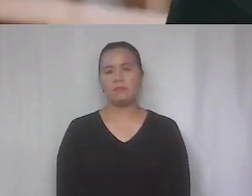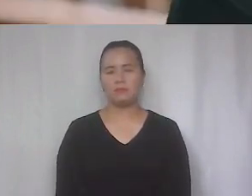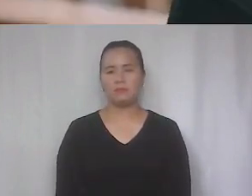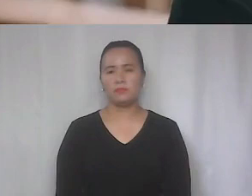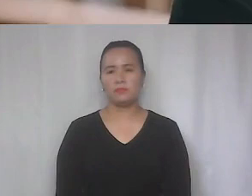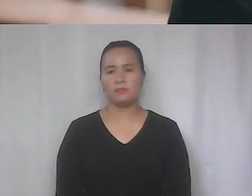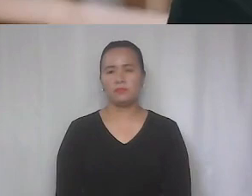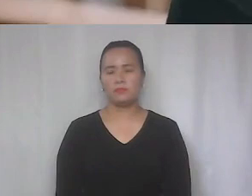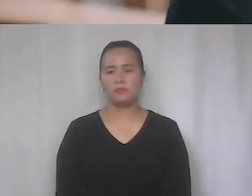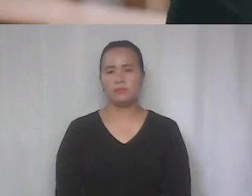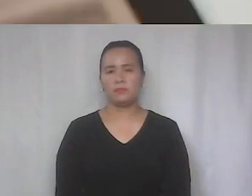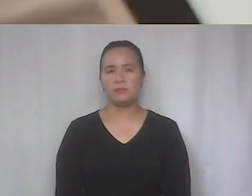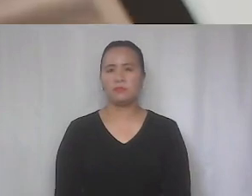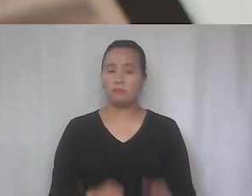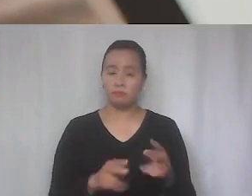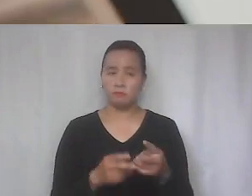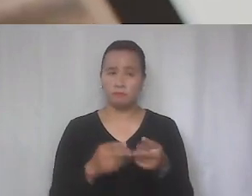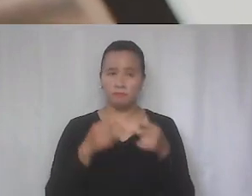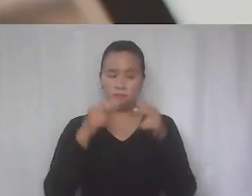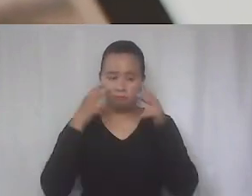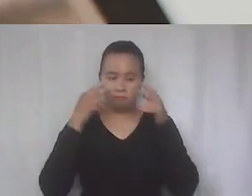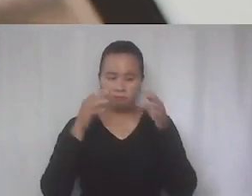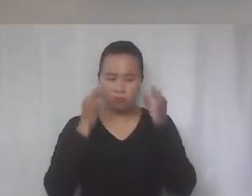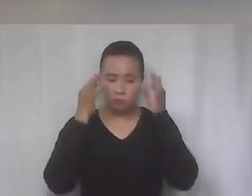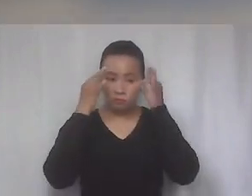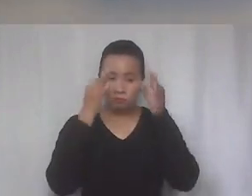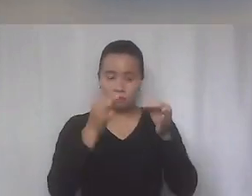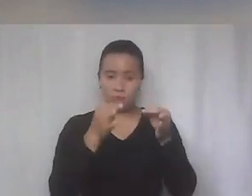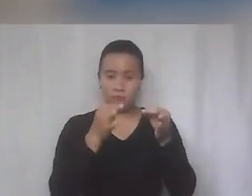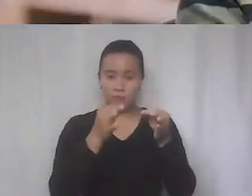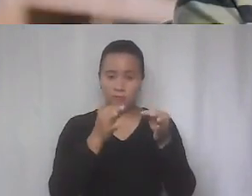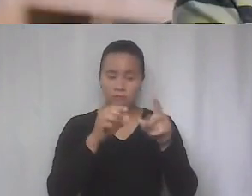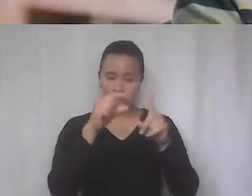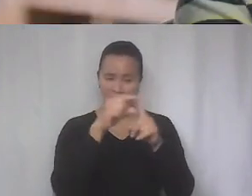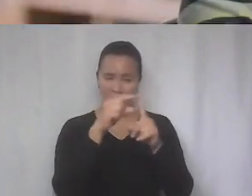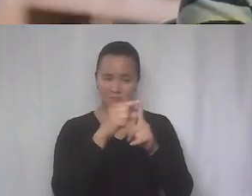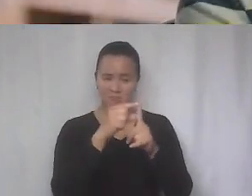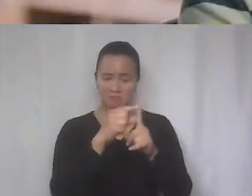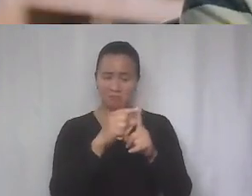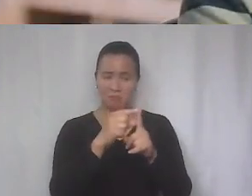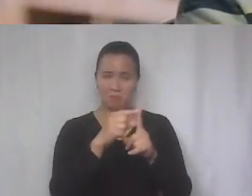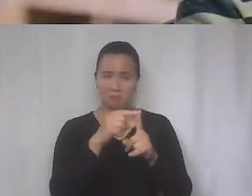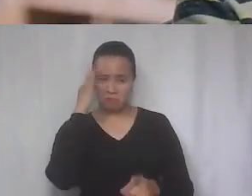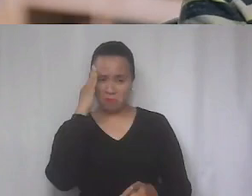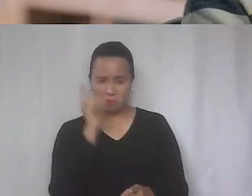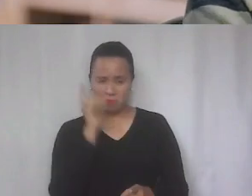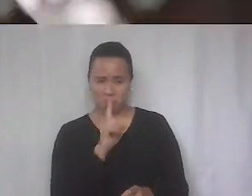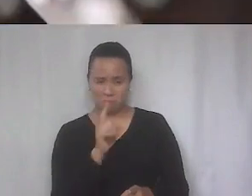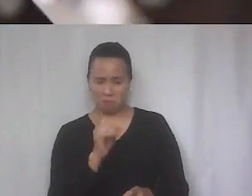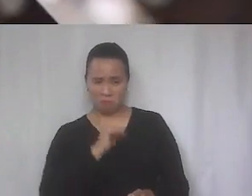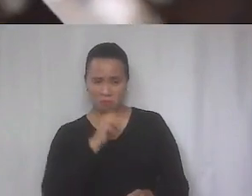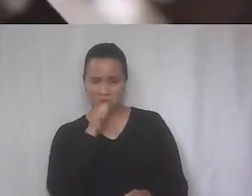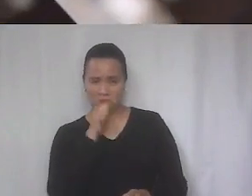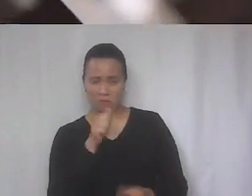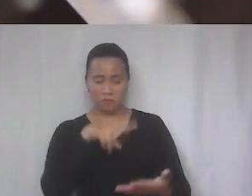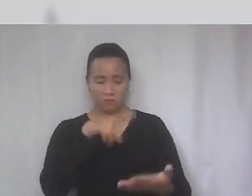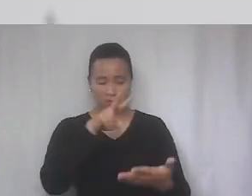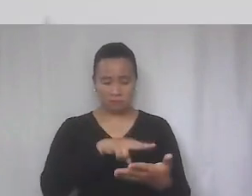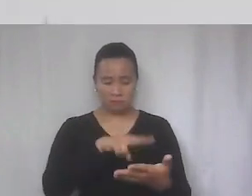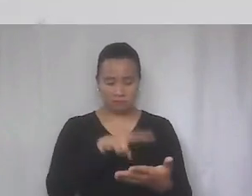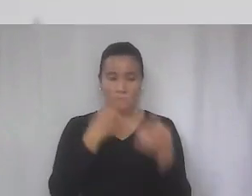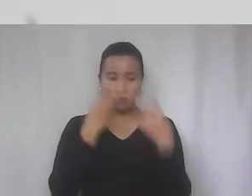It highlights the words to know where I am. When it's reading, I see spaces between the